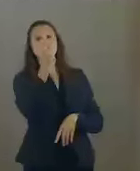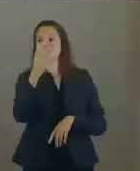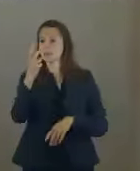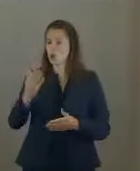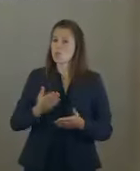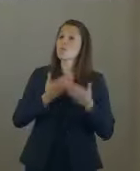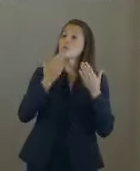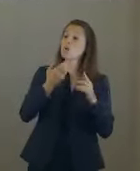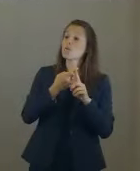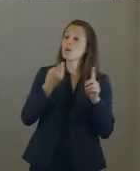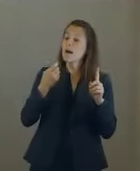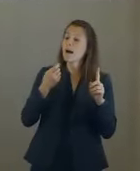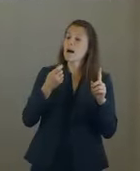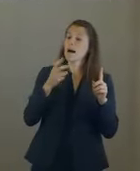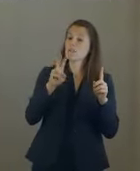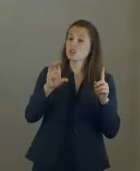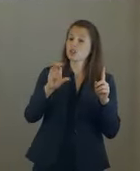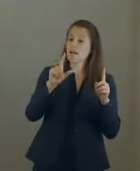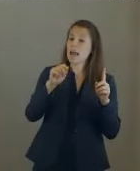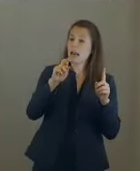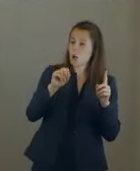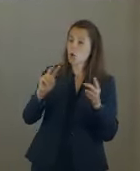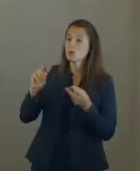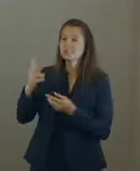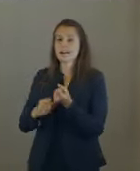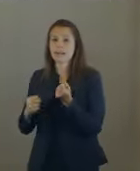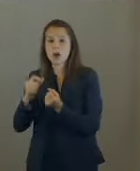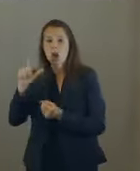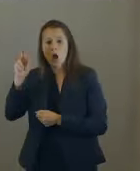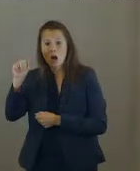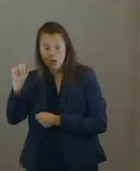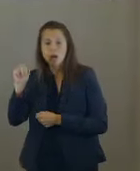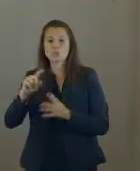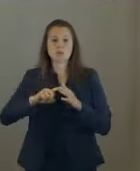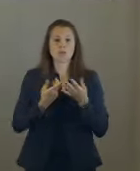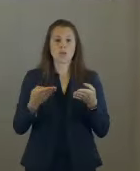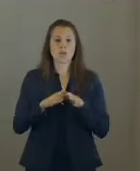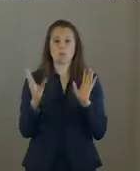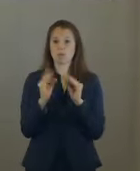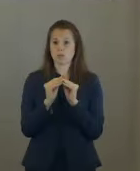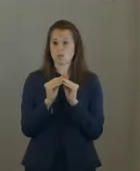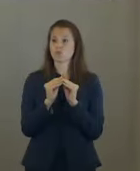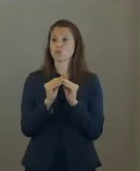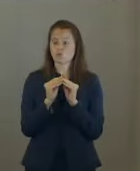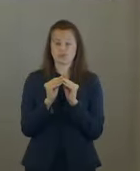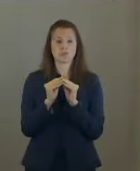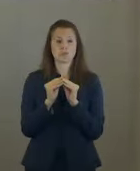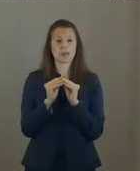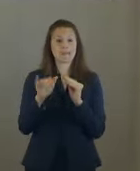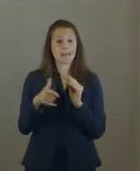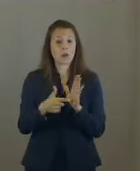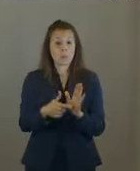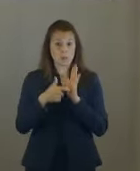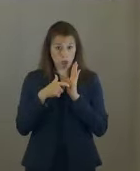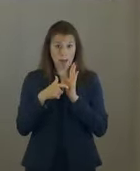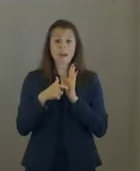been moved by Vice Chair Londo, seconded by Secretary Laura to go into closed session. This requires